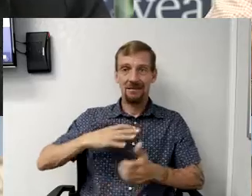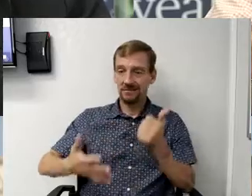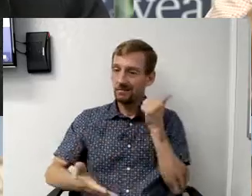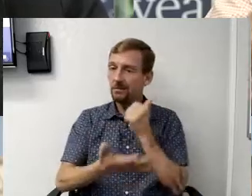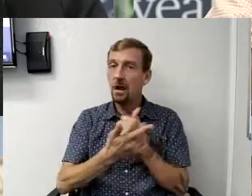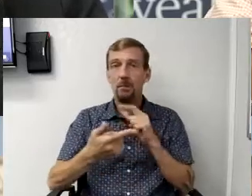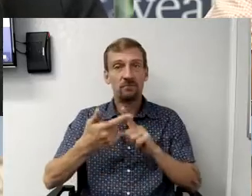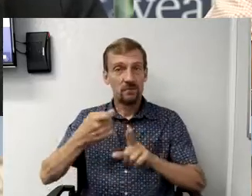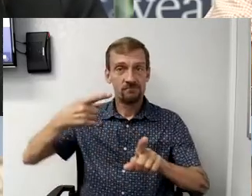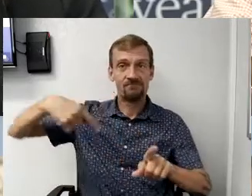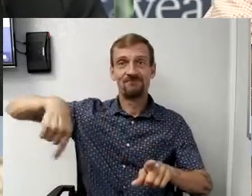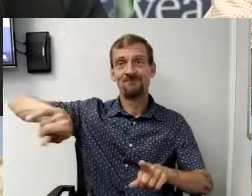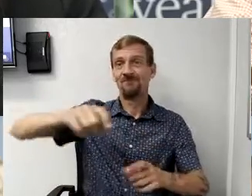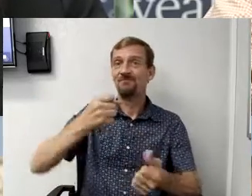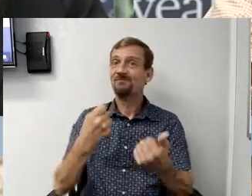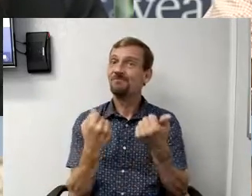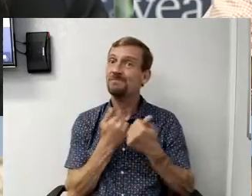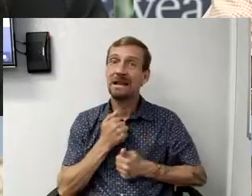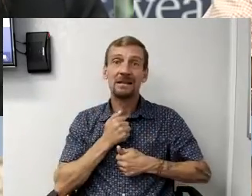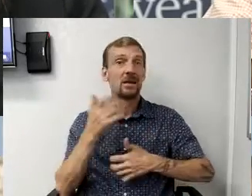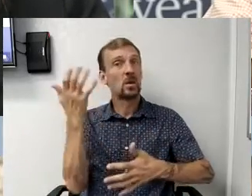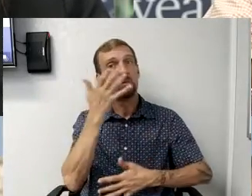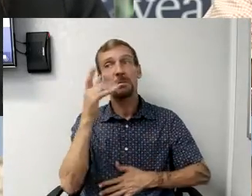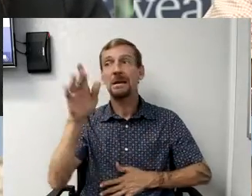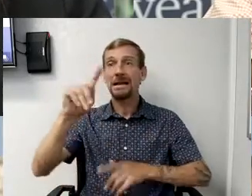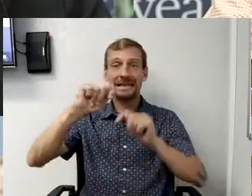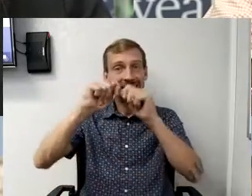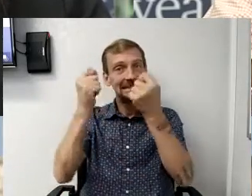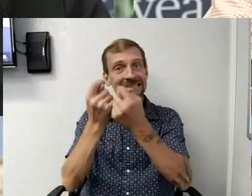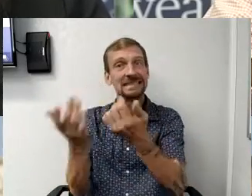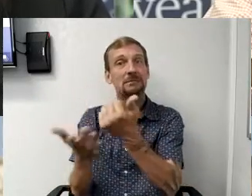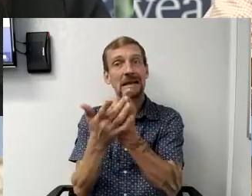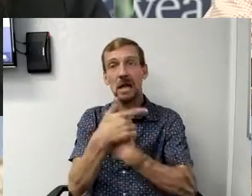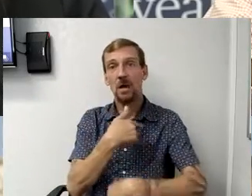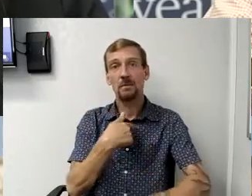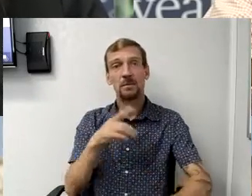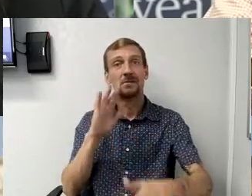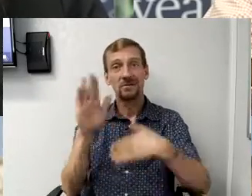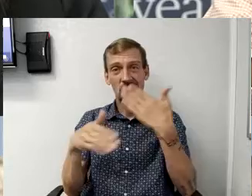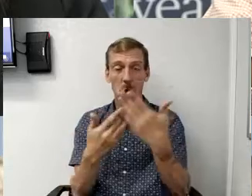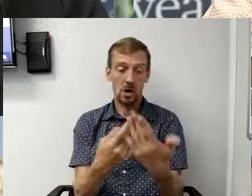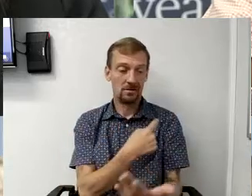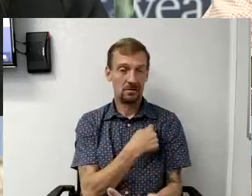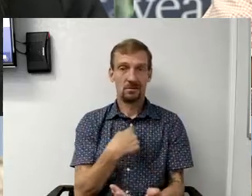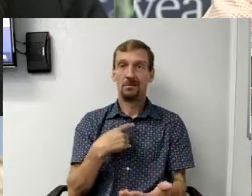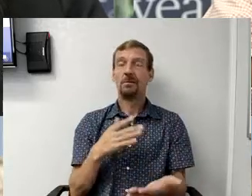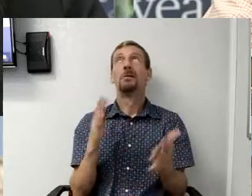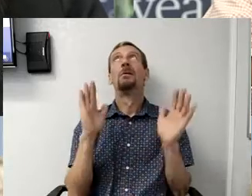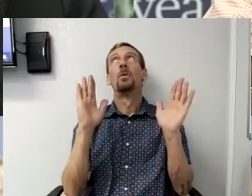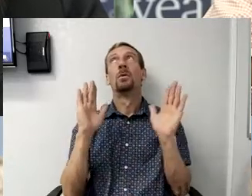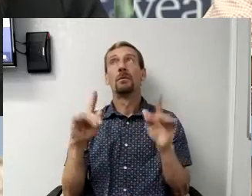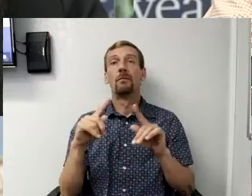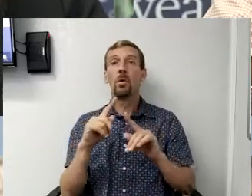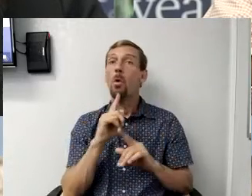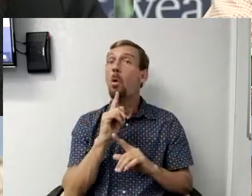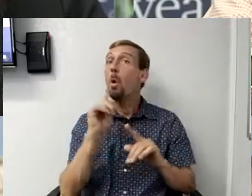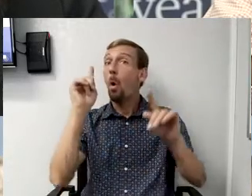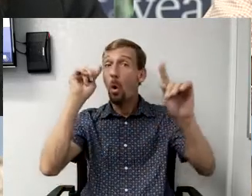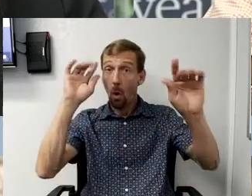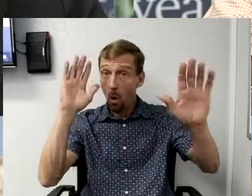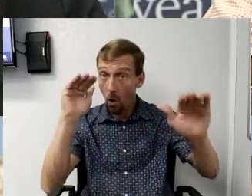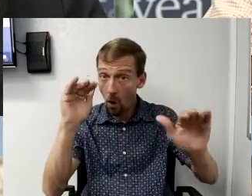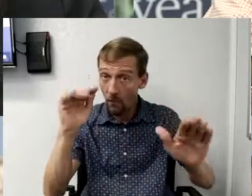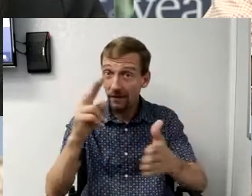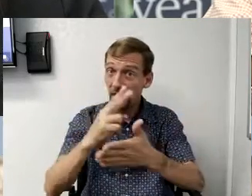support, and everybody has just loved having the teams here. So our hope is that we have 2 more weeks, but in reality, we're planning